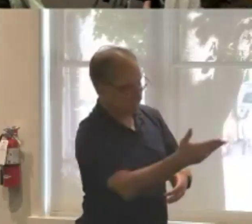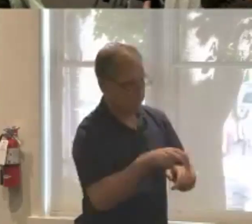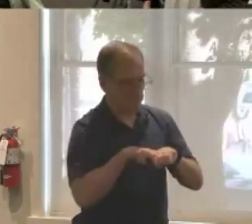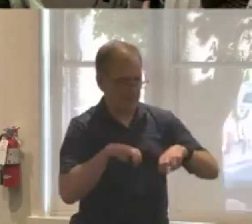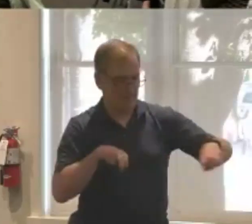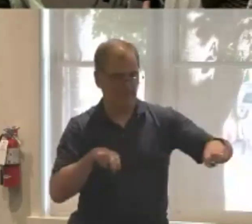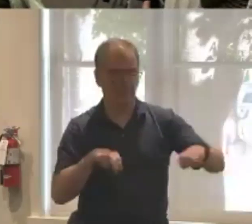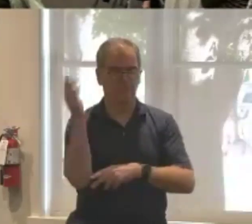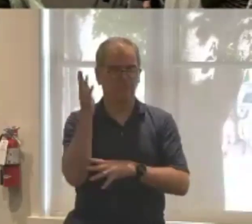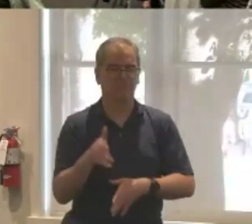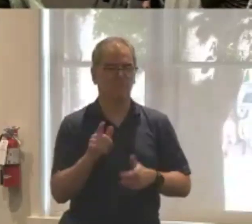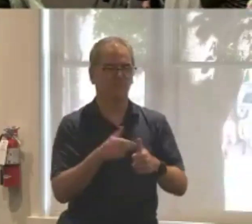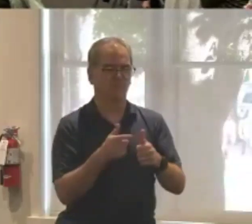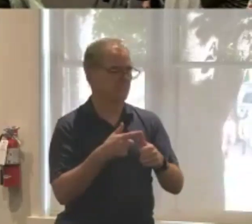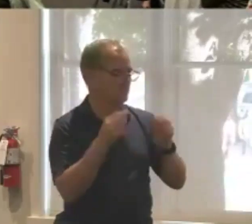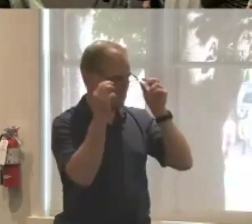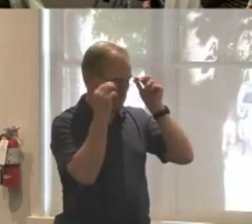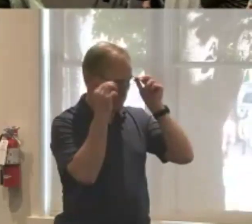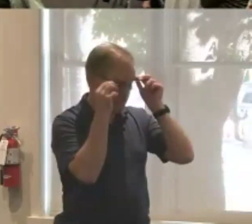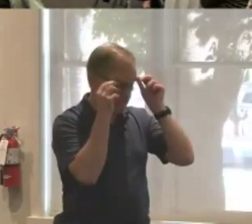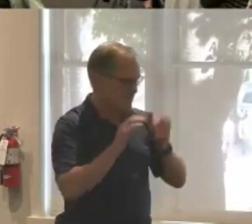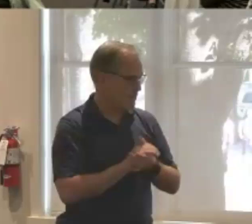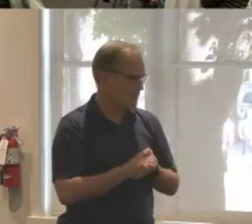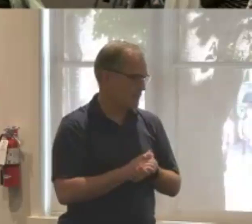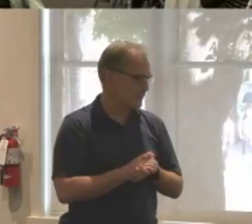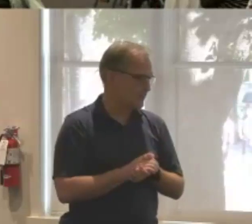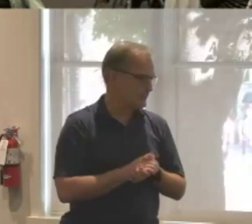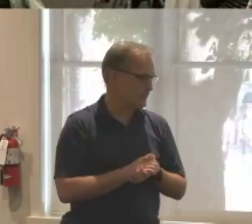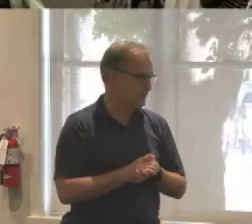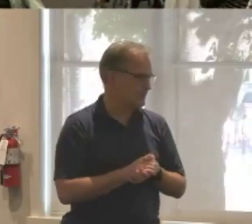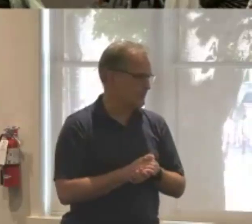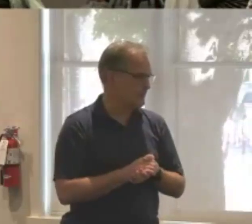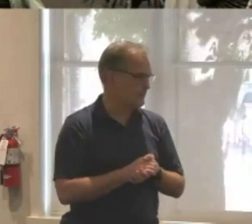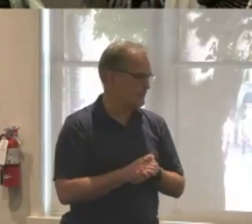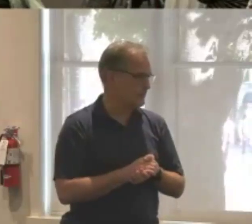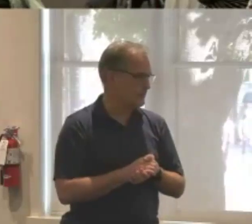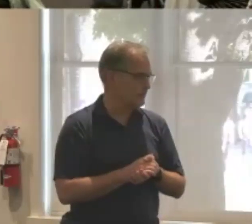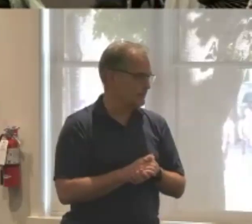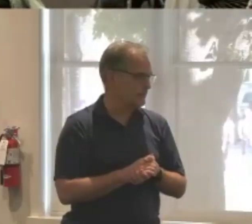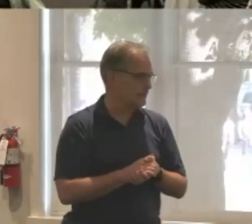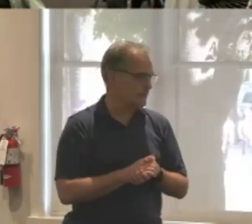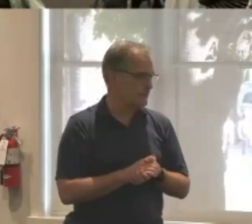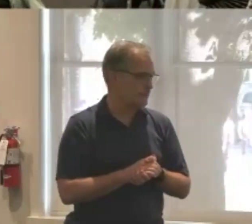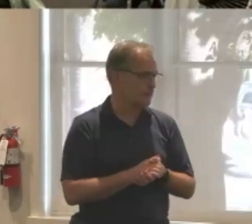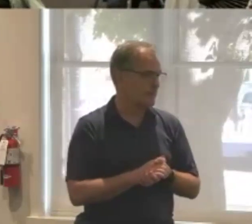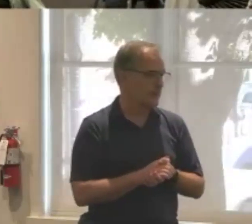first. Welcome. And I will